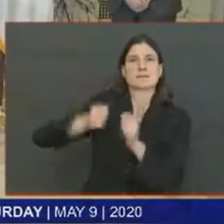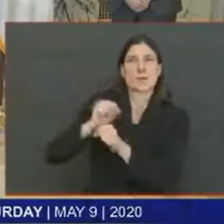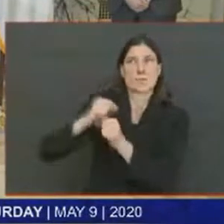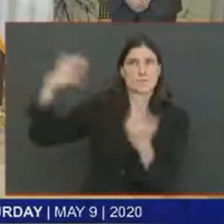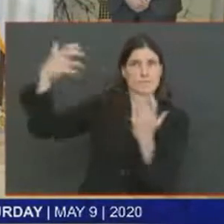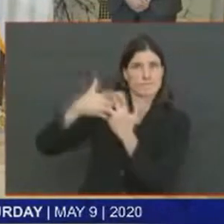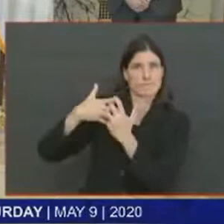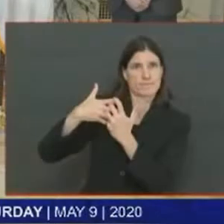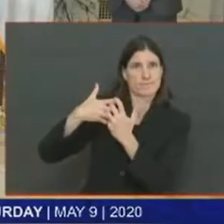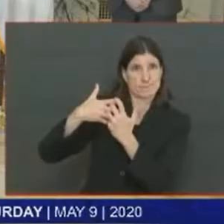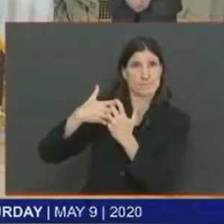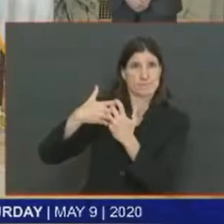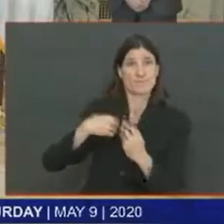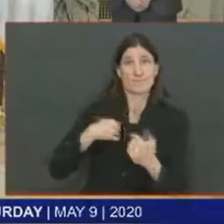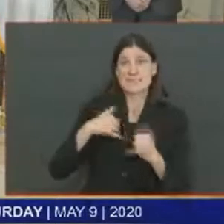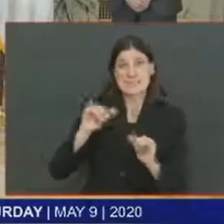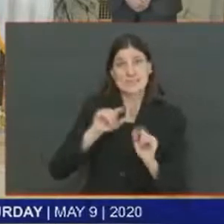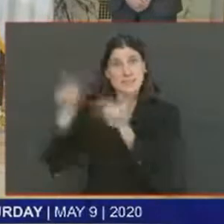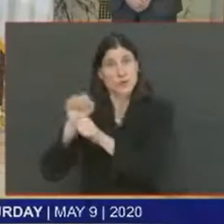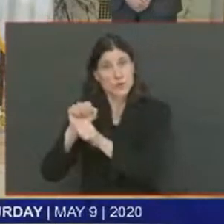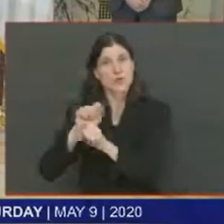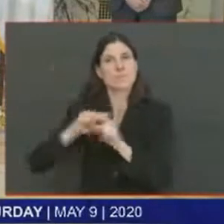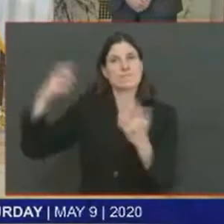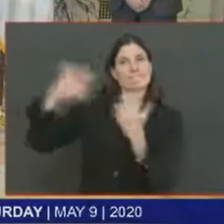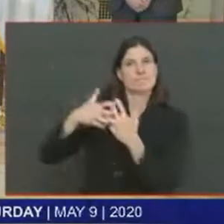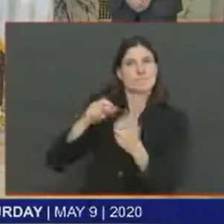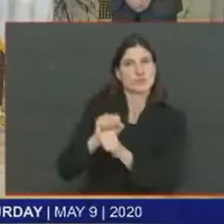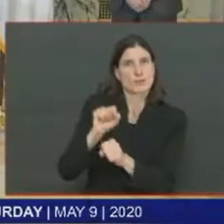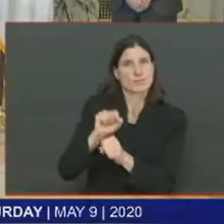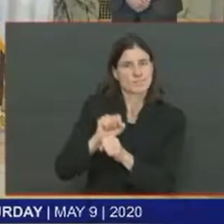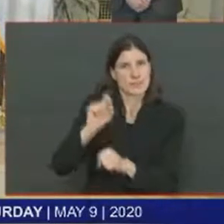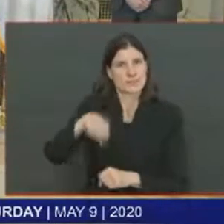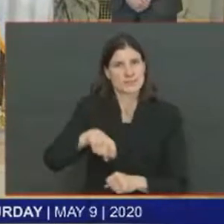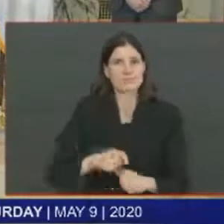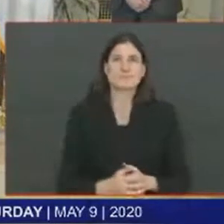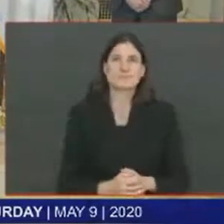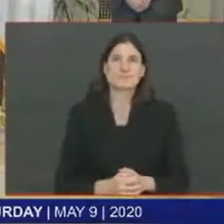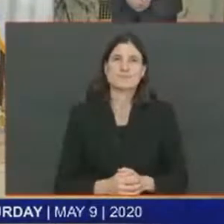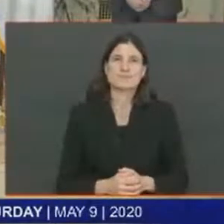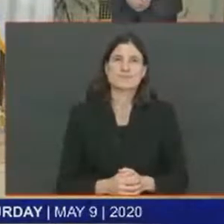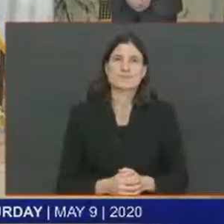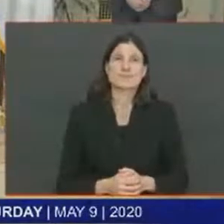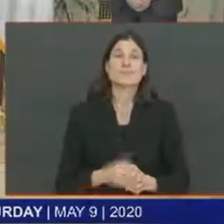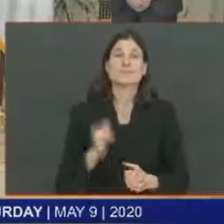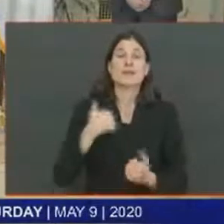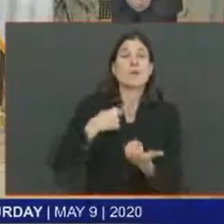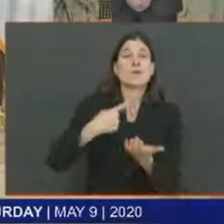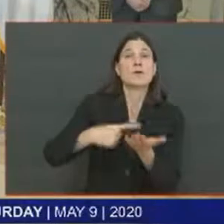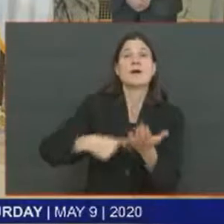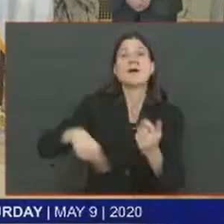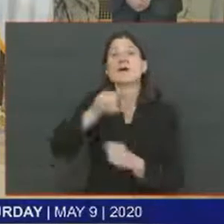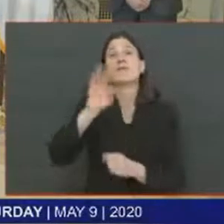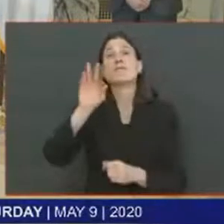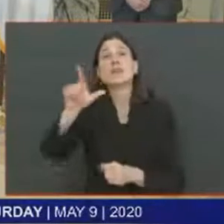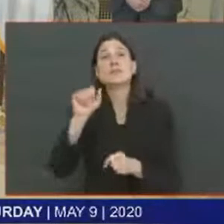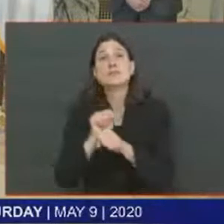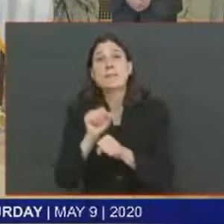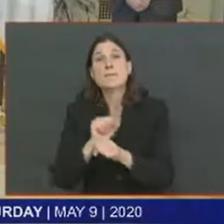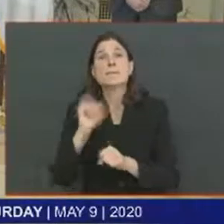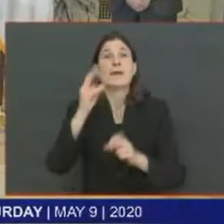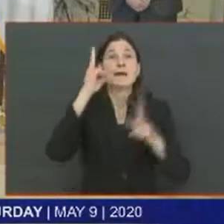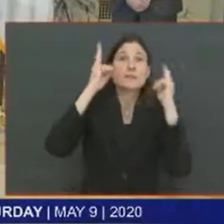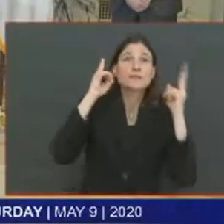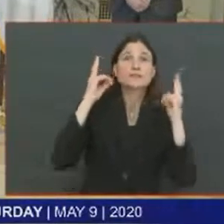unemployment insurance falls under the pandemic unemployment insurance, which is all driven by the federal government, and it'll be up to Congress to